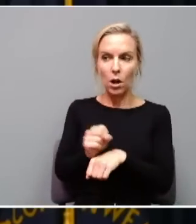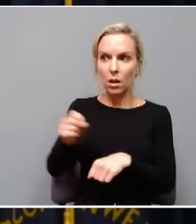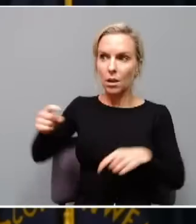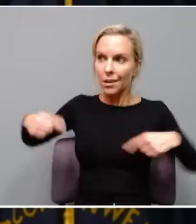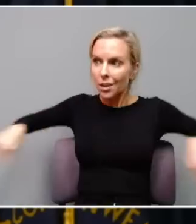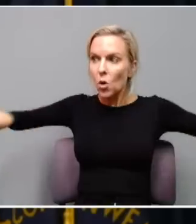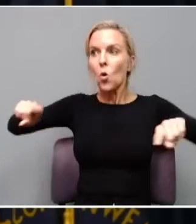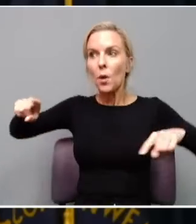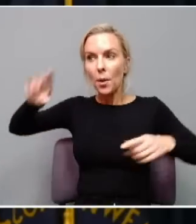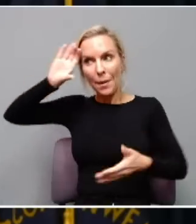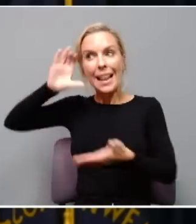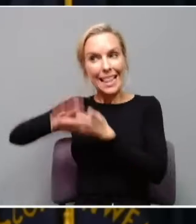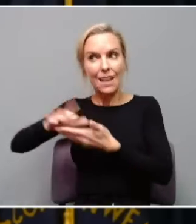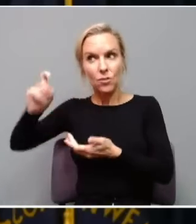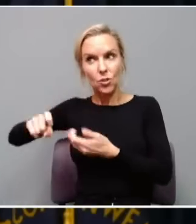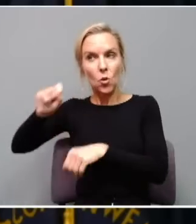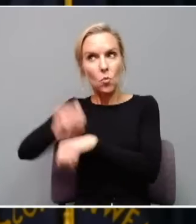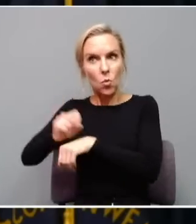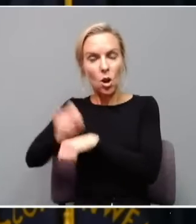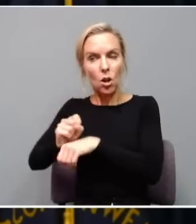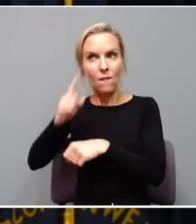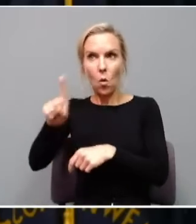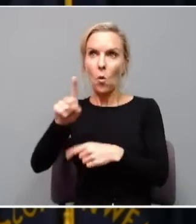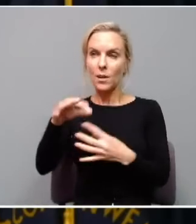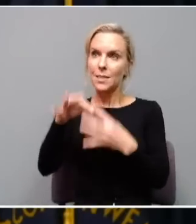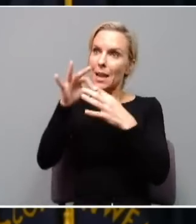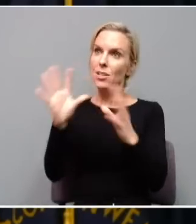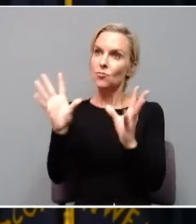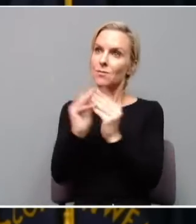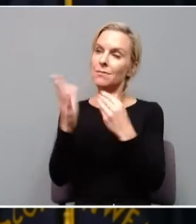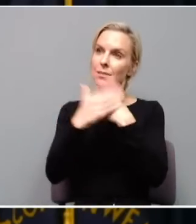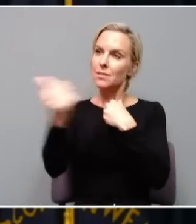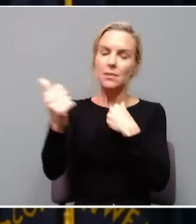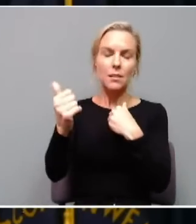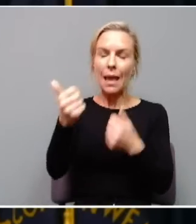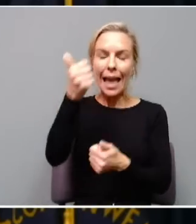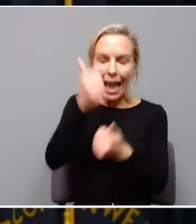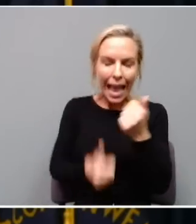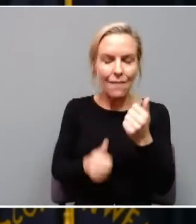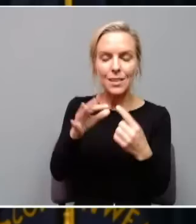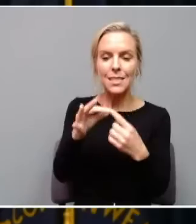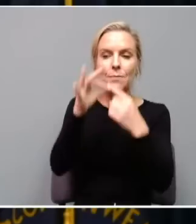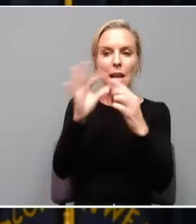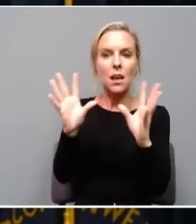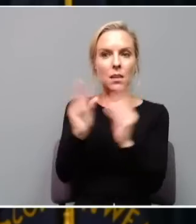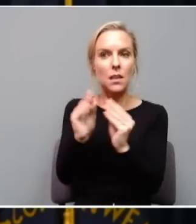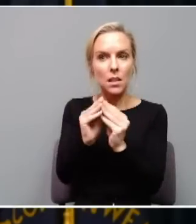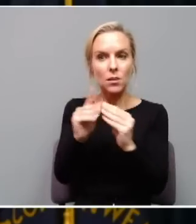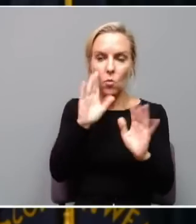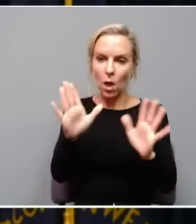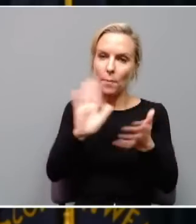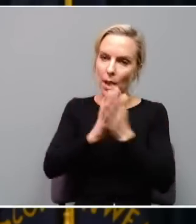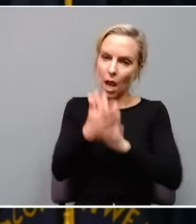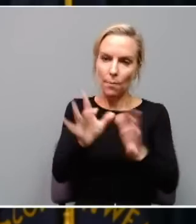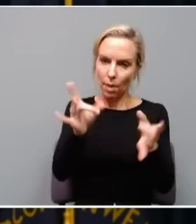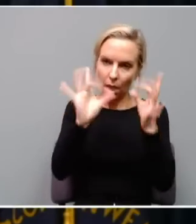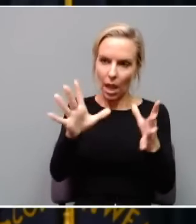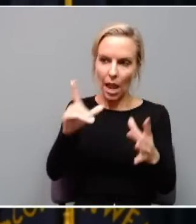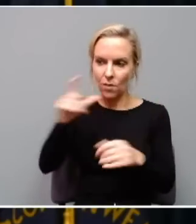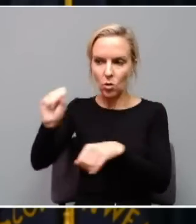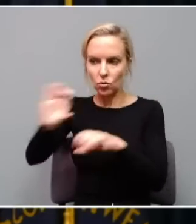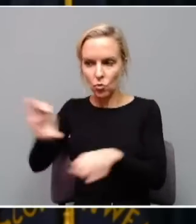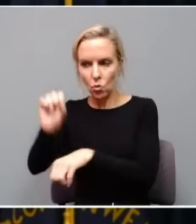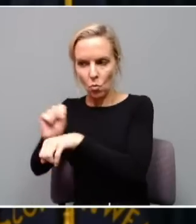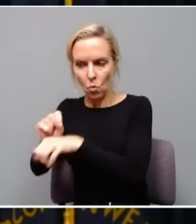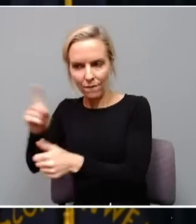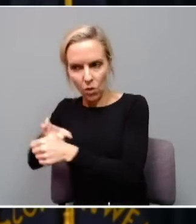for a special session. And every special session has been disastrous that work hadn't been done. James Pilcher,